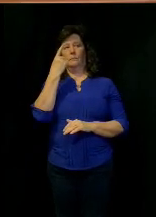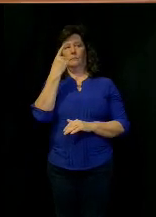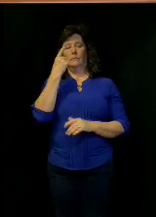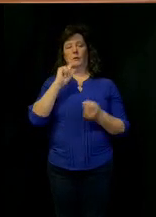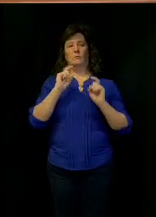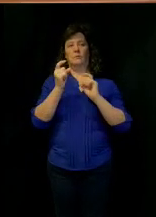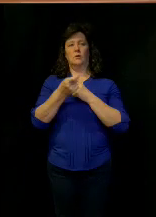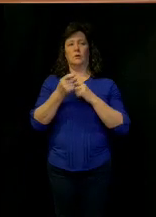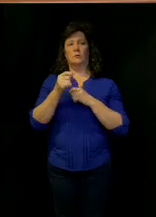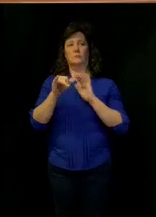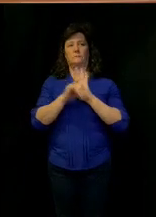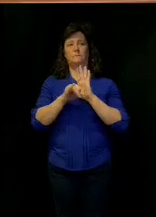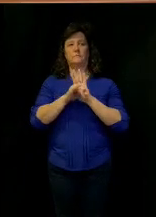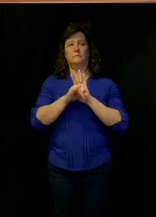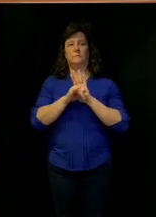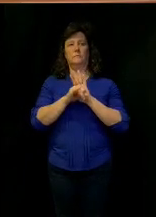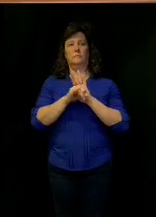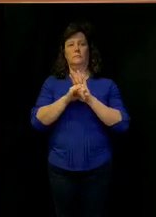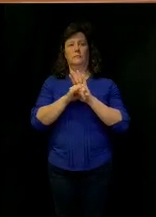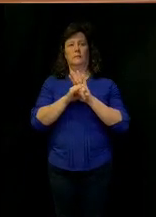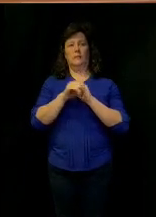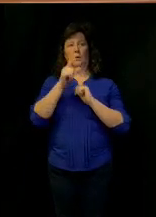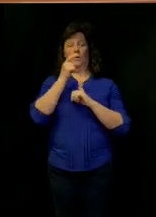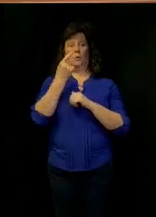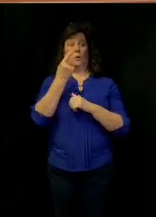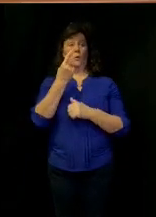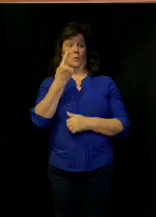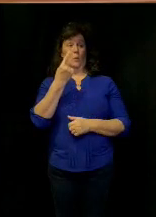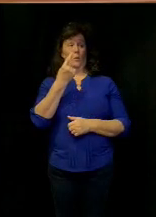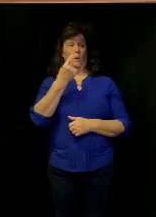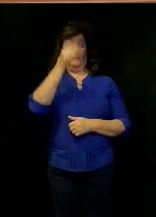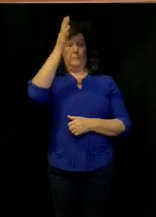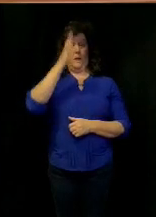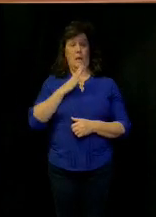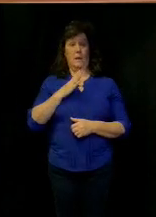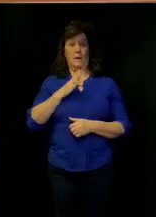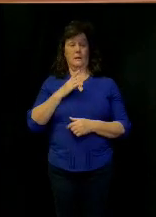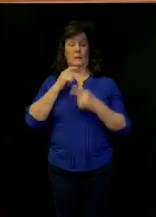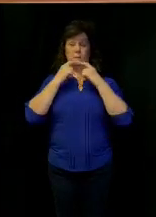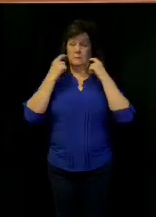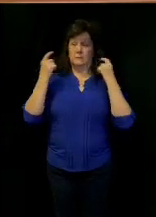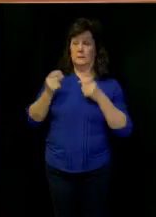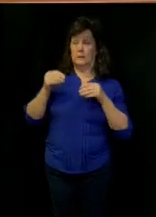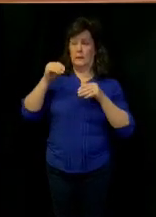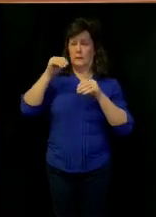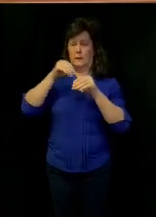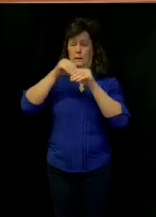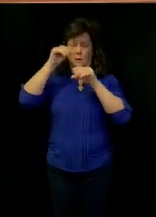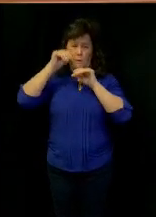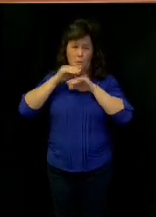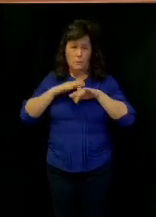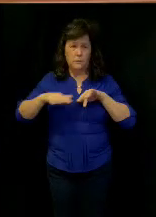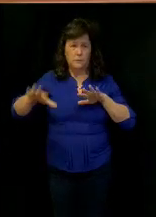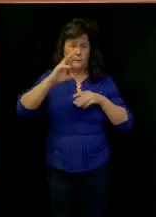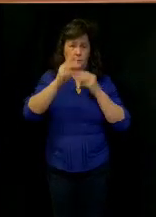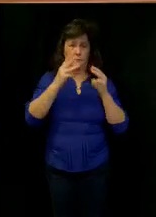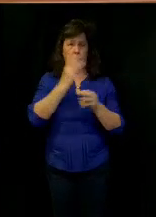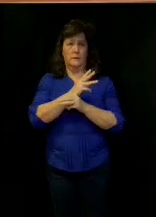Romans chapter 5, verse 12. It says this, therefore, just as through one man, sin entered the